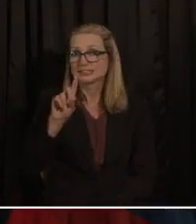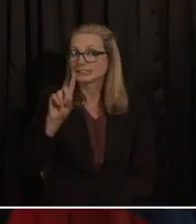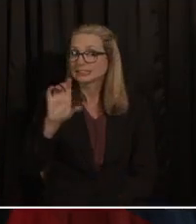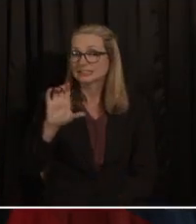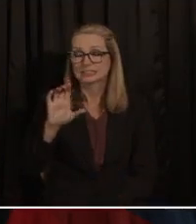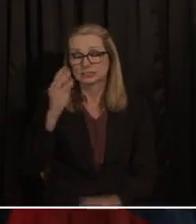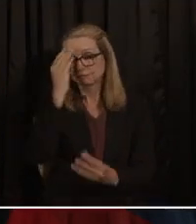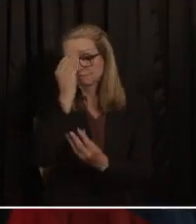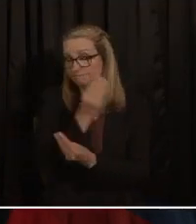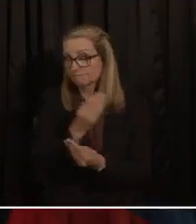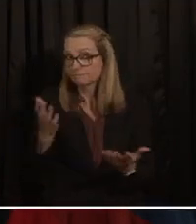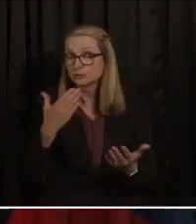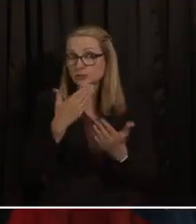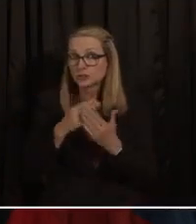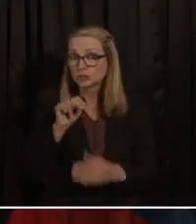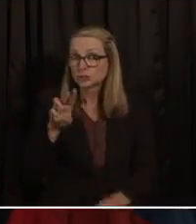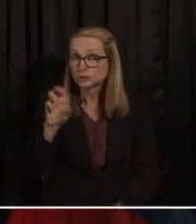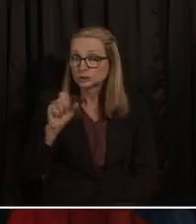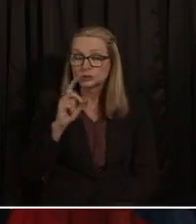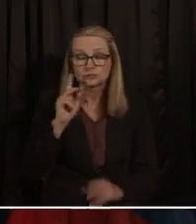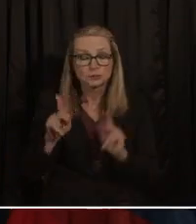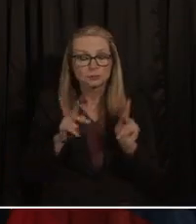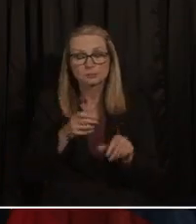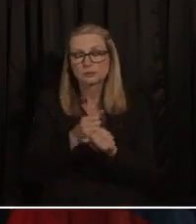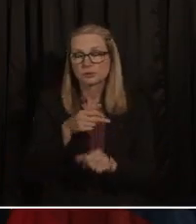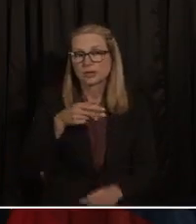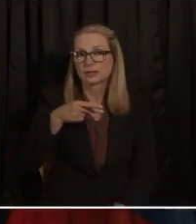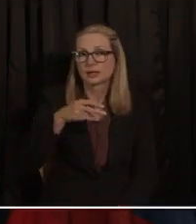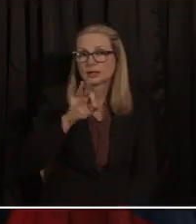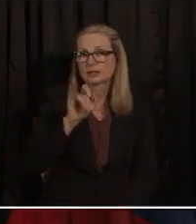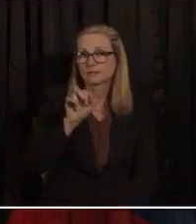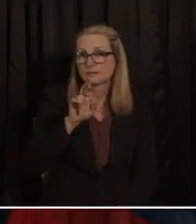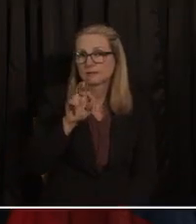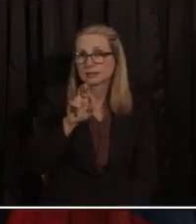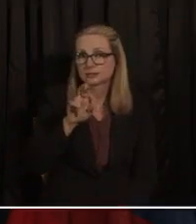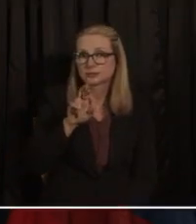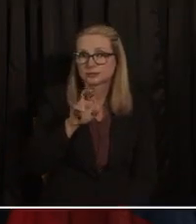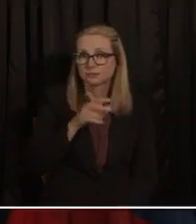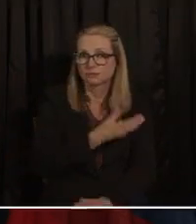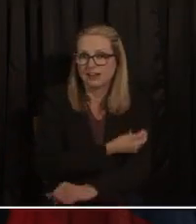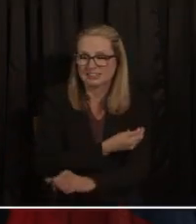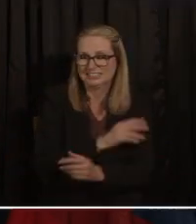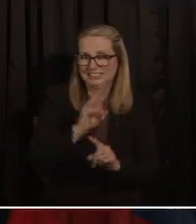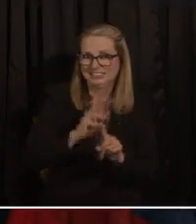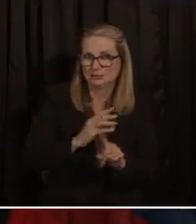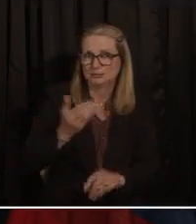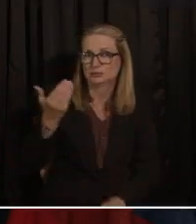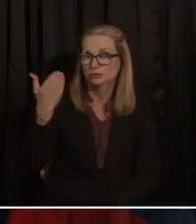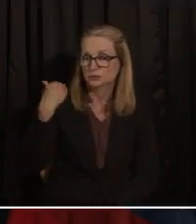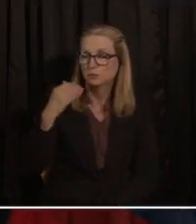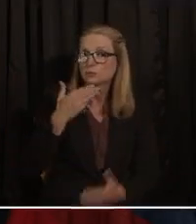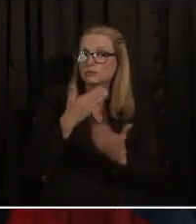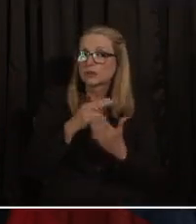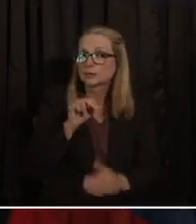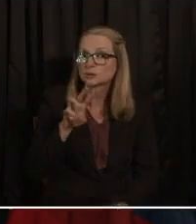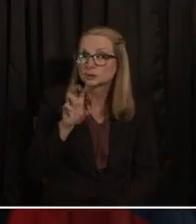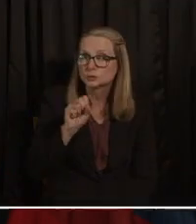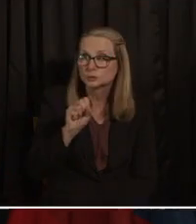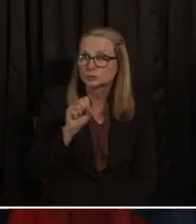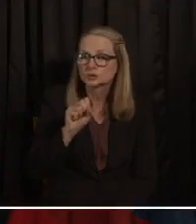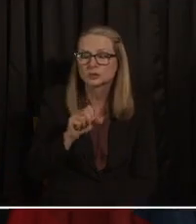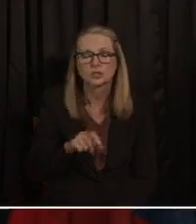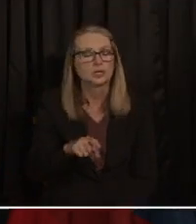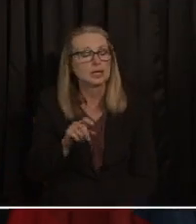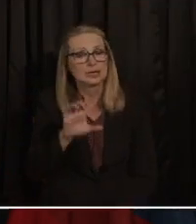booster shots for those who got the Pfizer vaccine 6 months ago. I want to be very clear. It's very simple. The recommendations